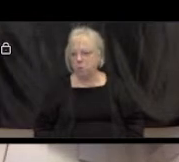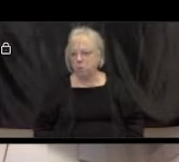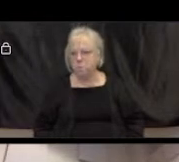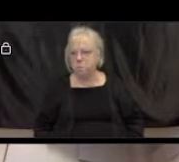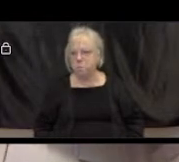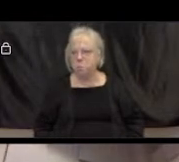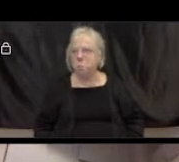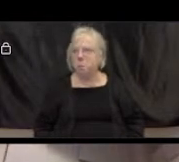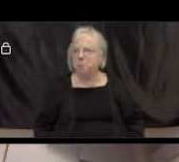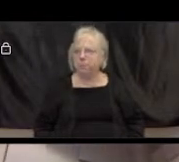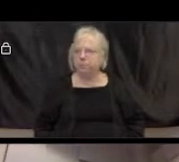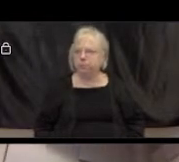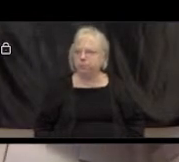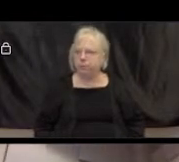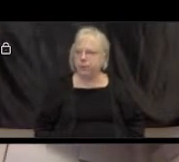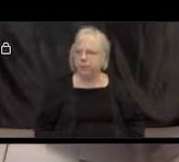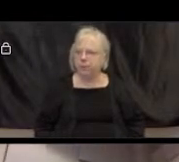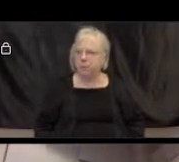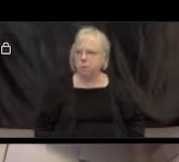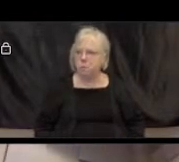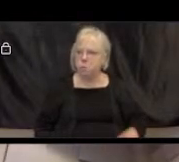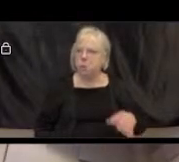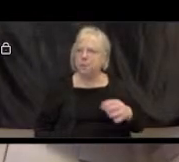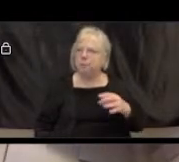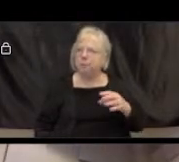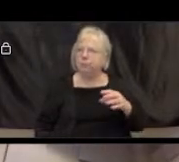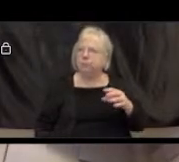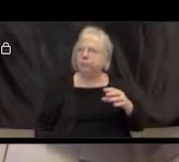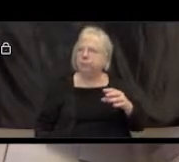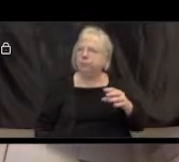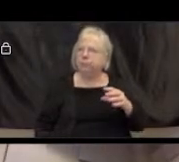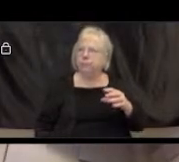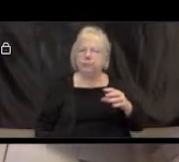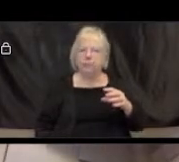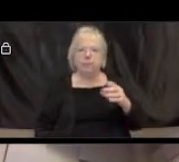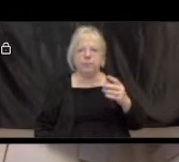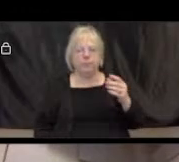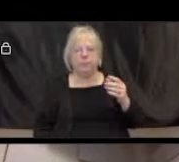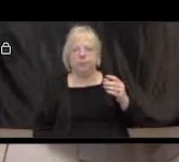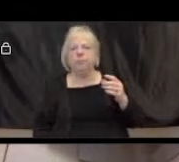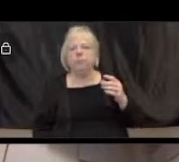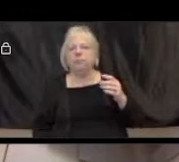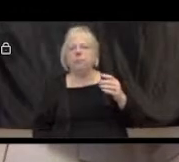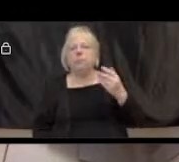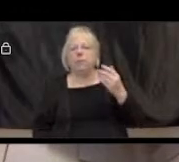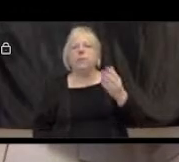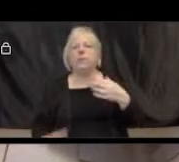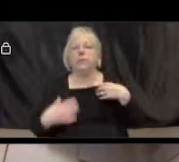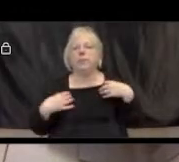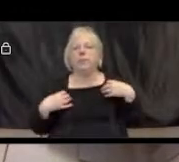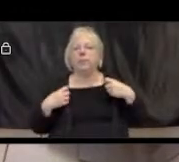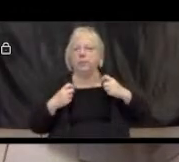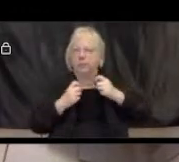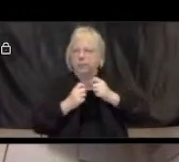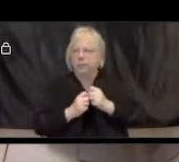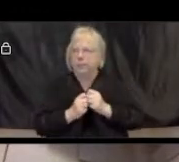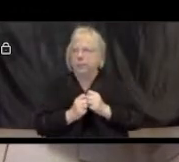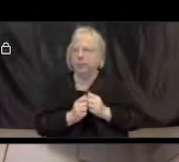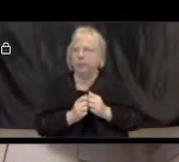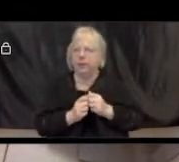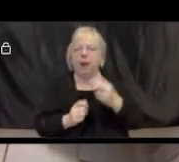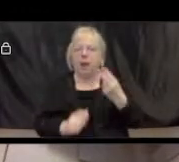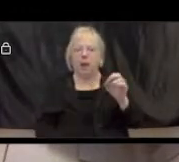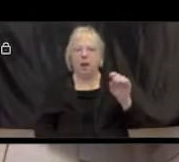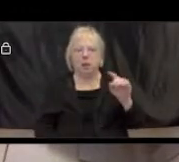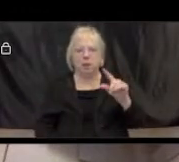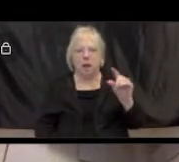Yes, sir, Chairman, I move that we permit, oh, I'm sorry, somebody else. Go ahead, Commissioner. Commissioner Hodge, go